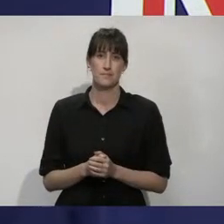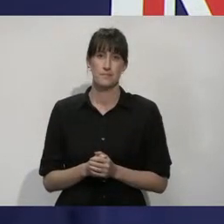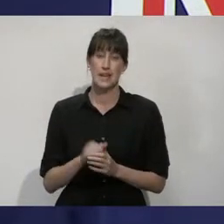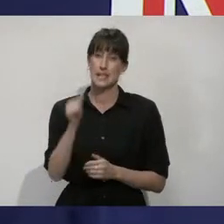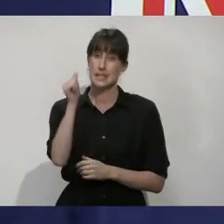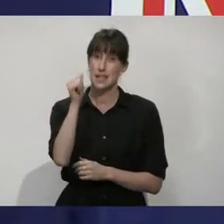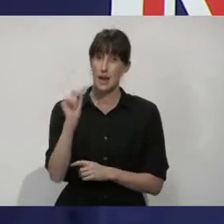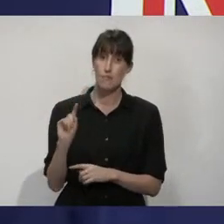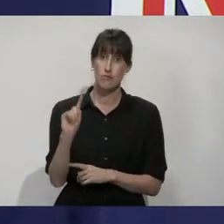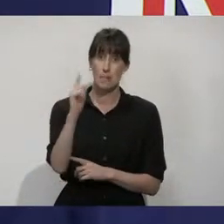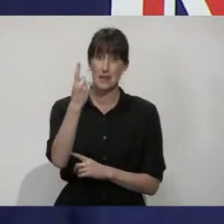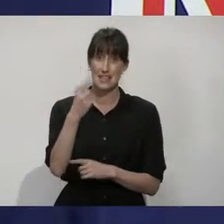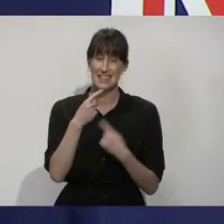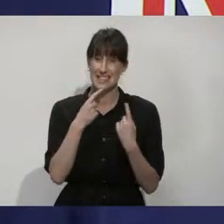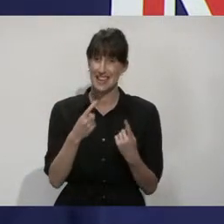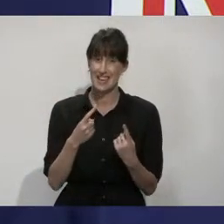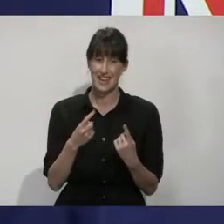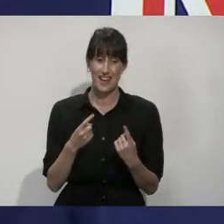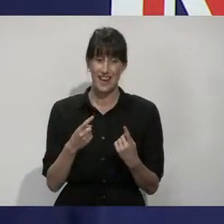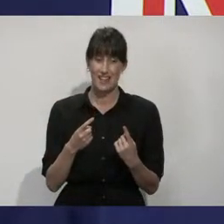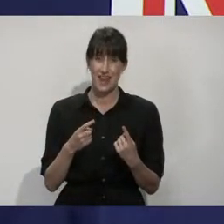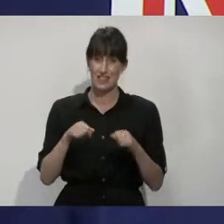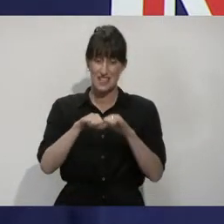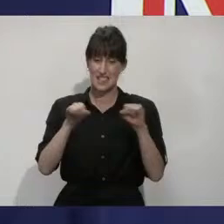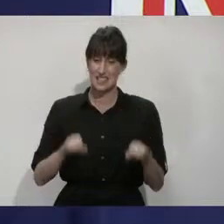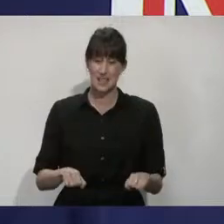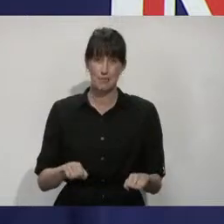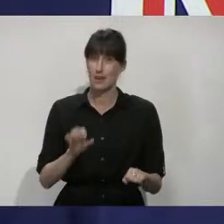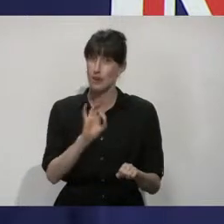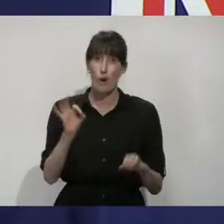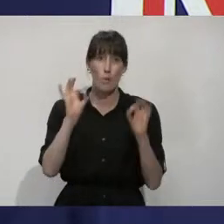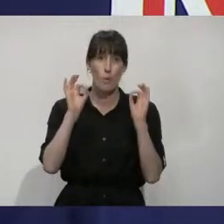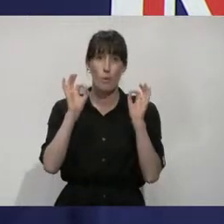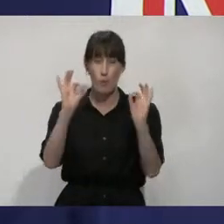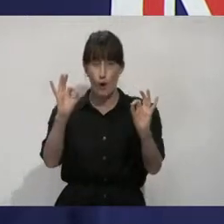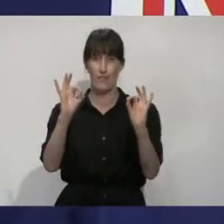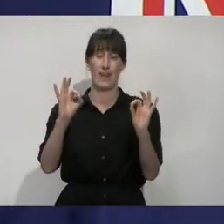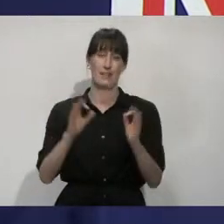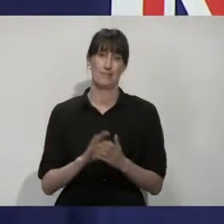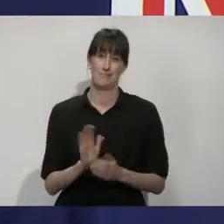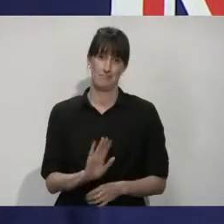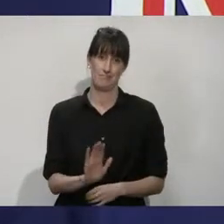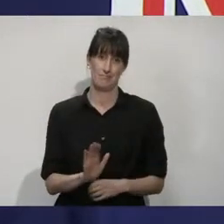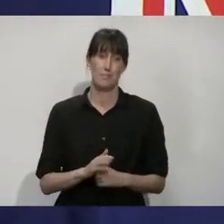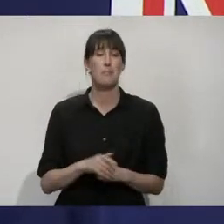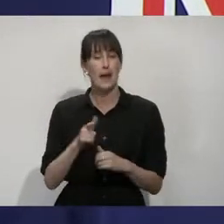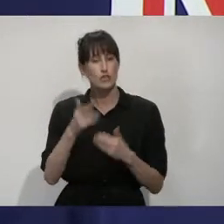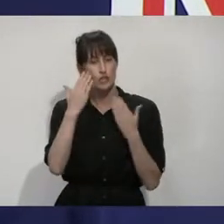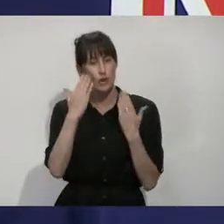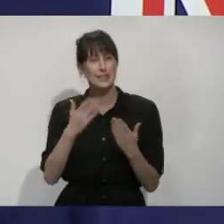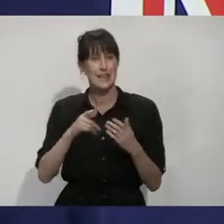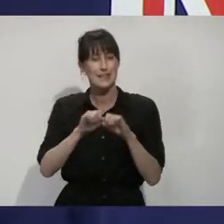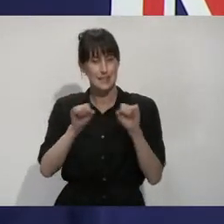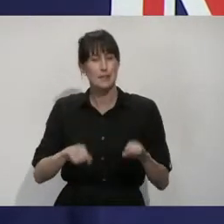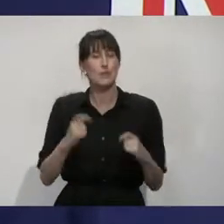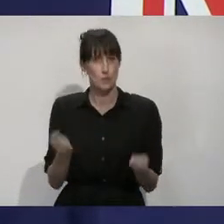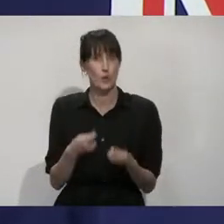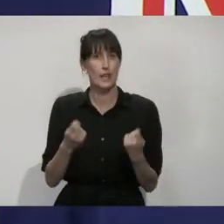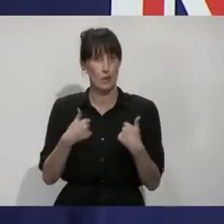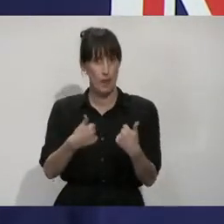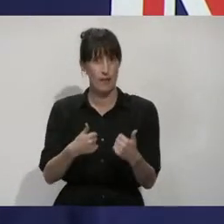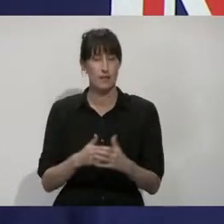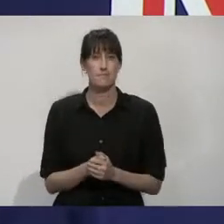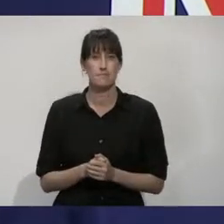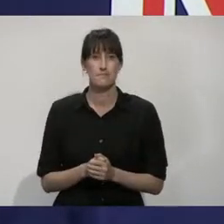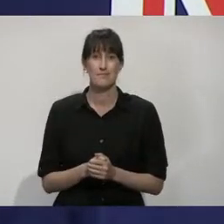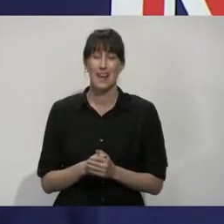said yesterday, no system is foolproof, but what these numbers show is that our systems are very good. I'd like to end by again